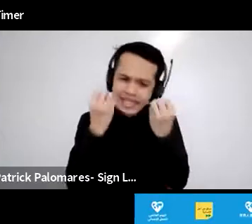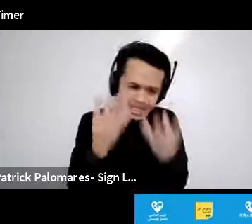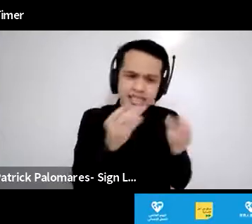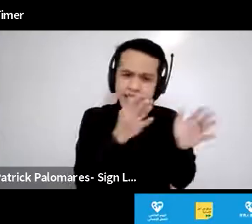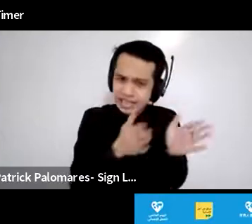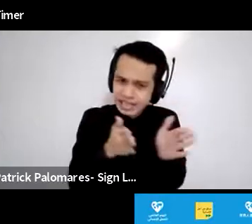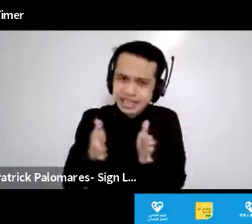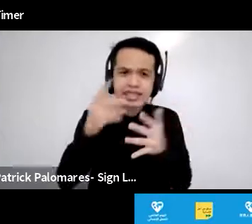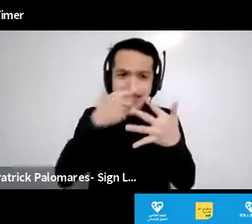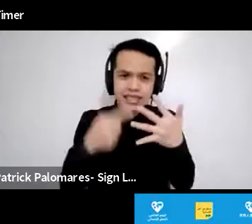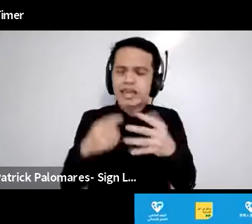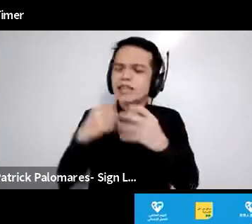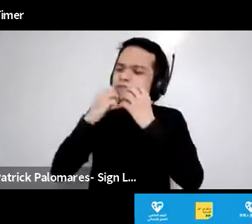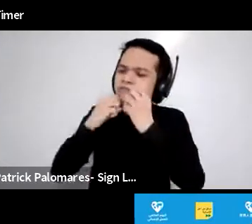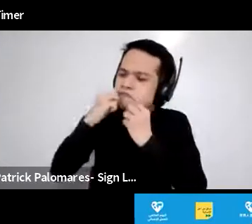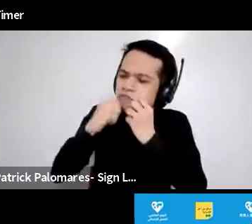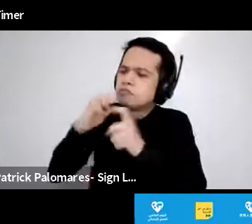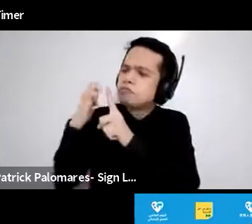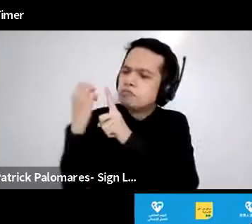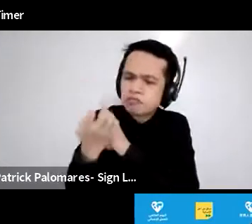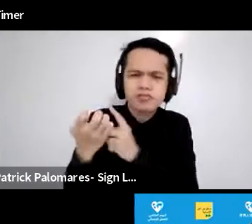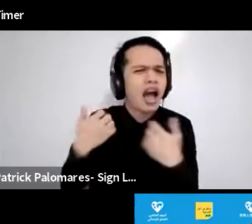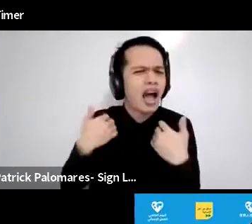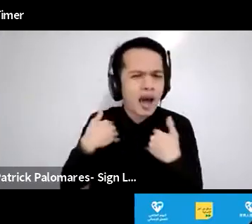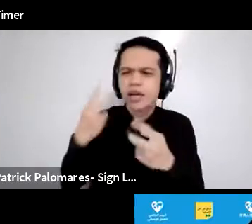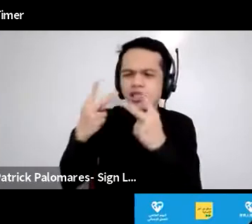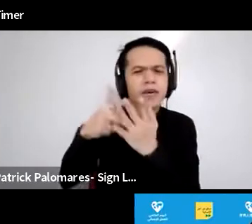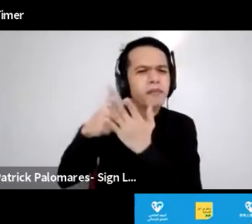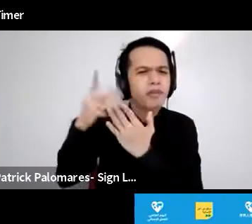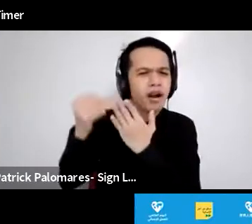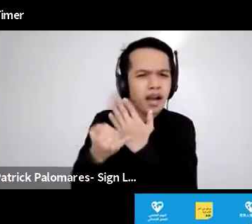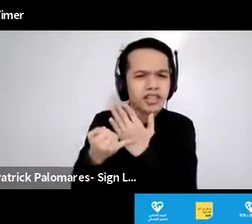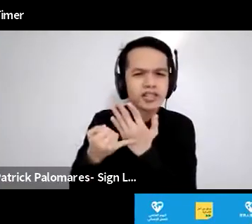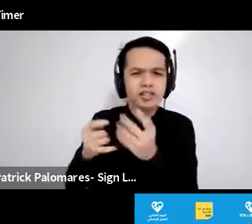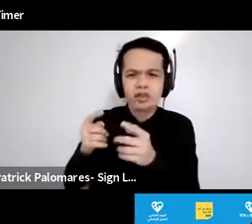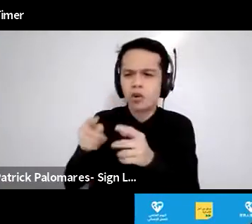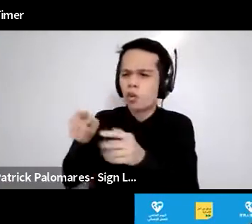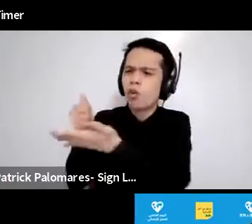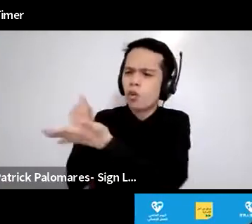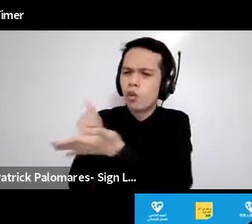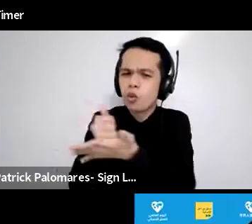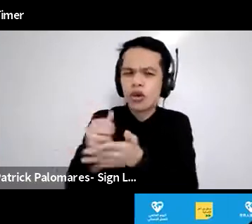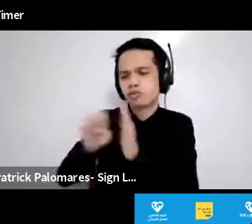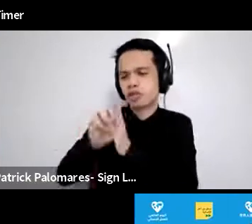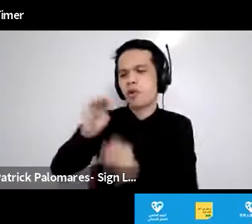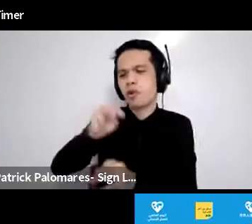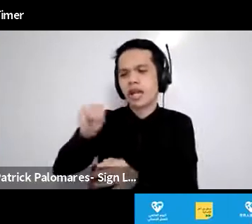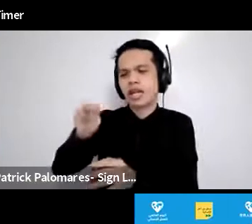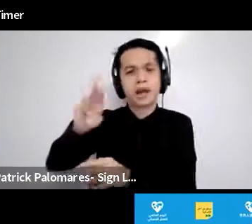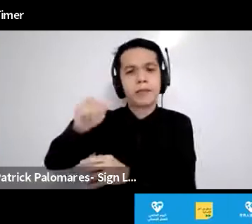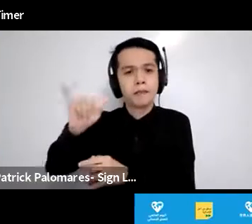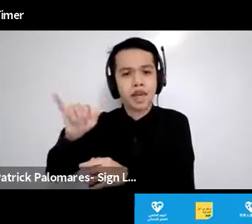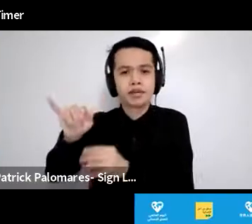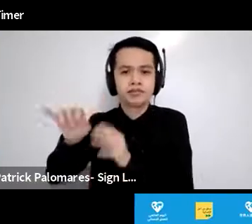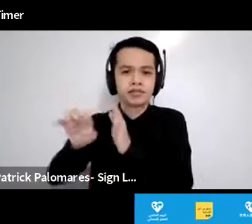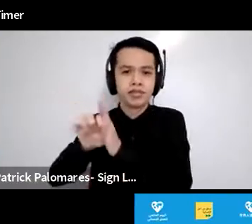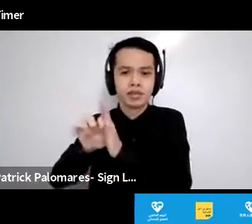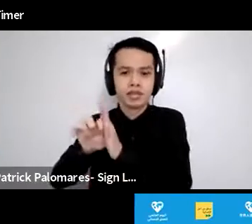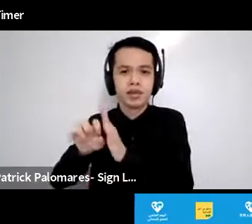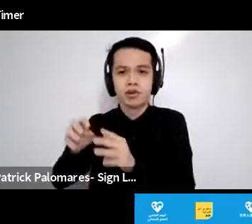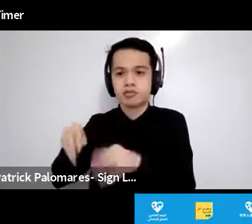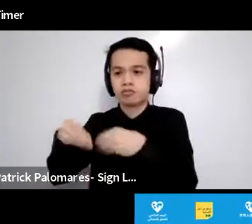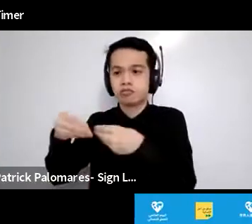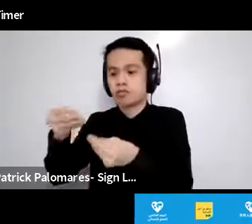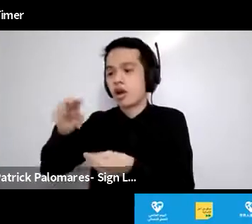about the environment, we're seeing projects where instead of rehabilitating Manila Bay with mangroves, as